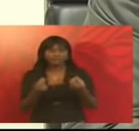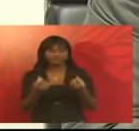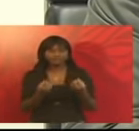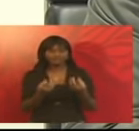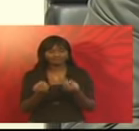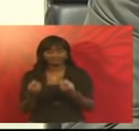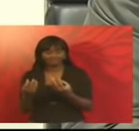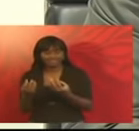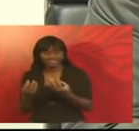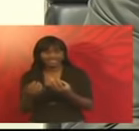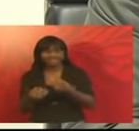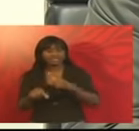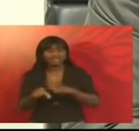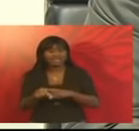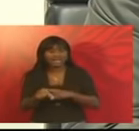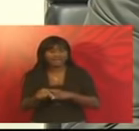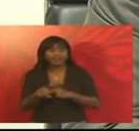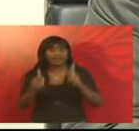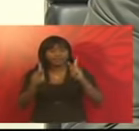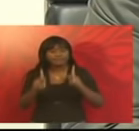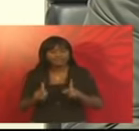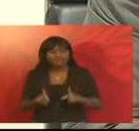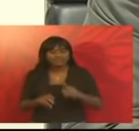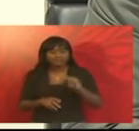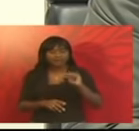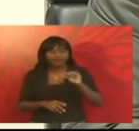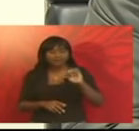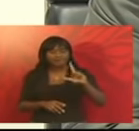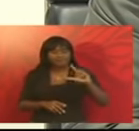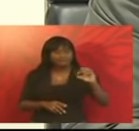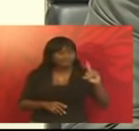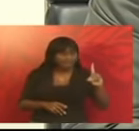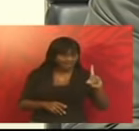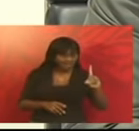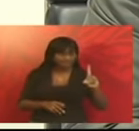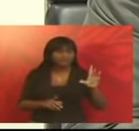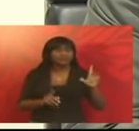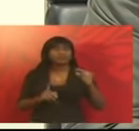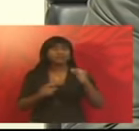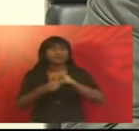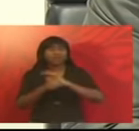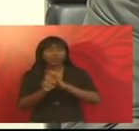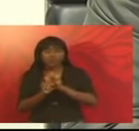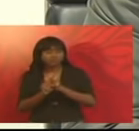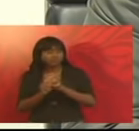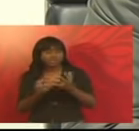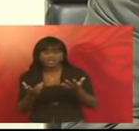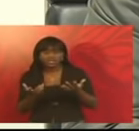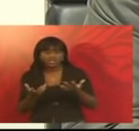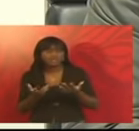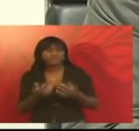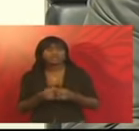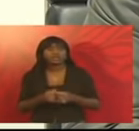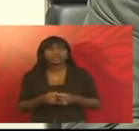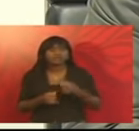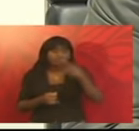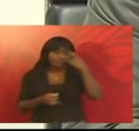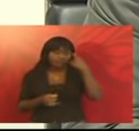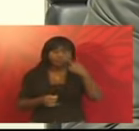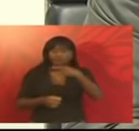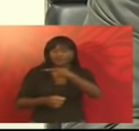which an individual may have a very mild or not noticeable infection because the vaccine is working